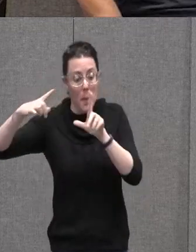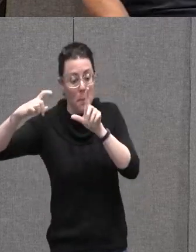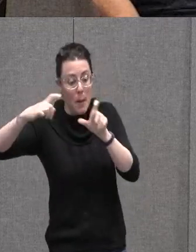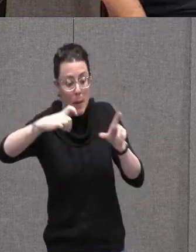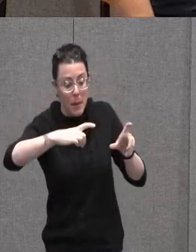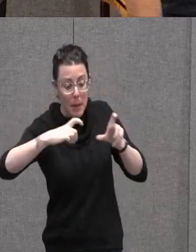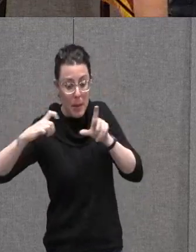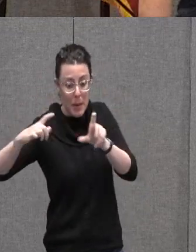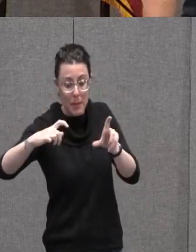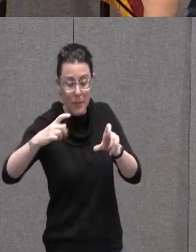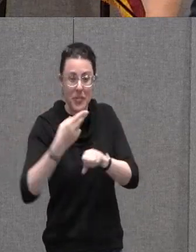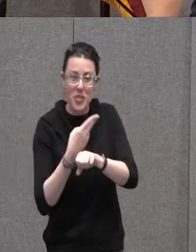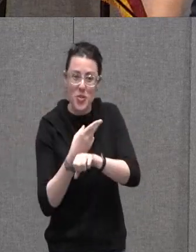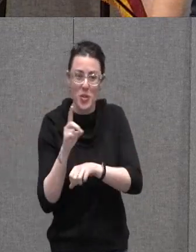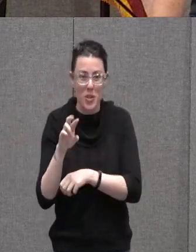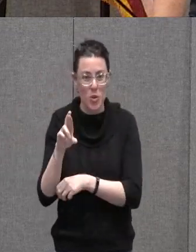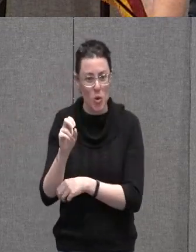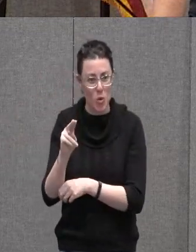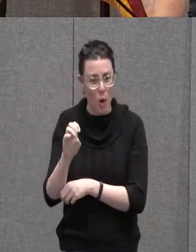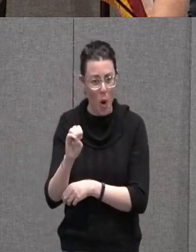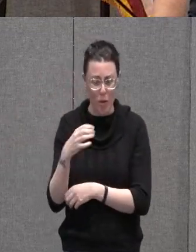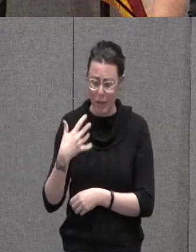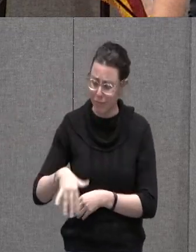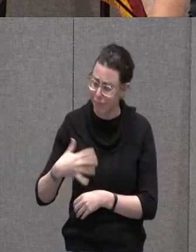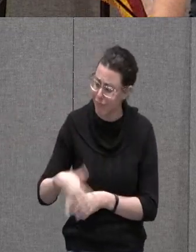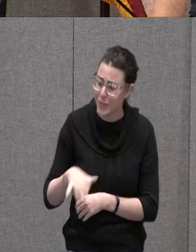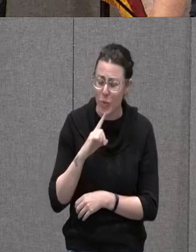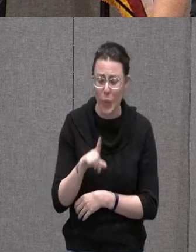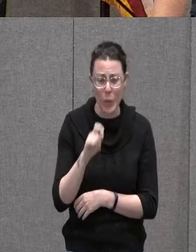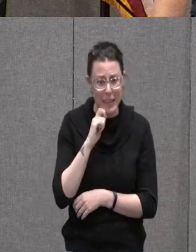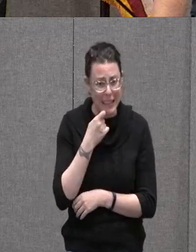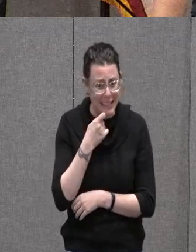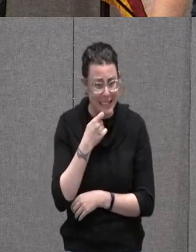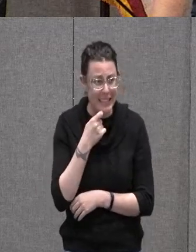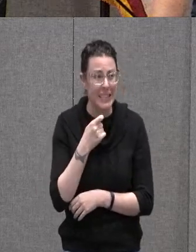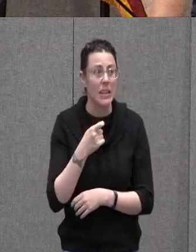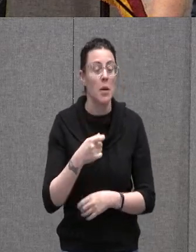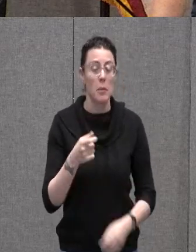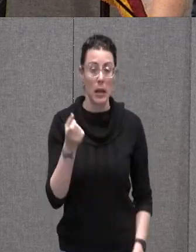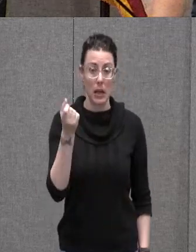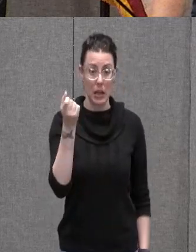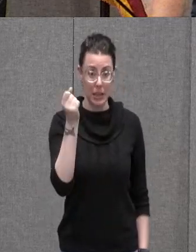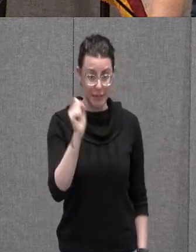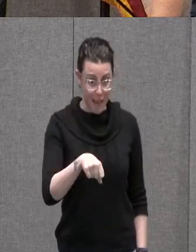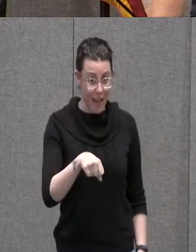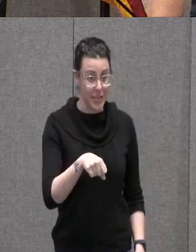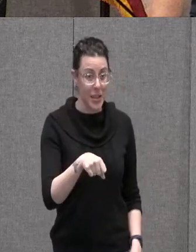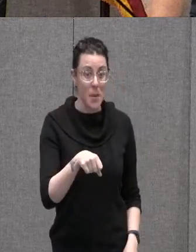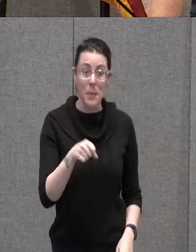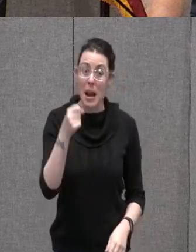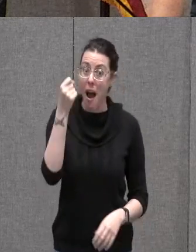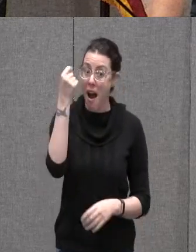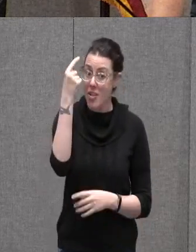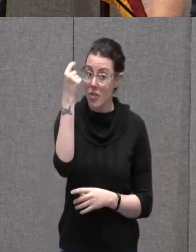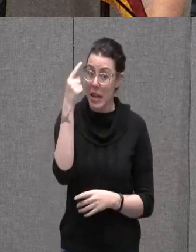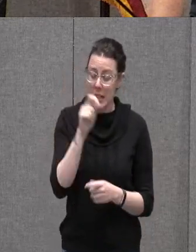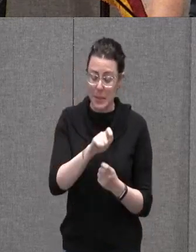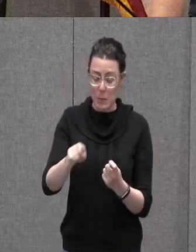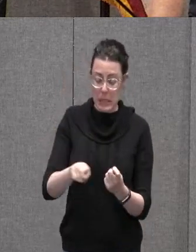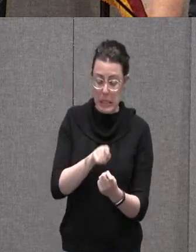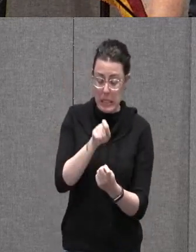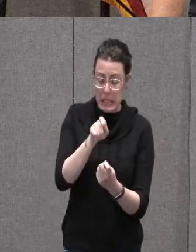neat, but they are a very specific type of robot. So let's look at this drone